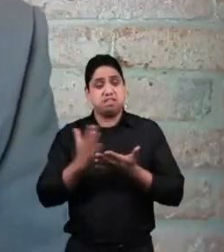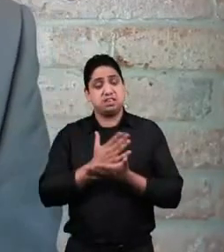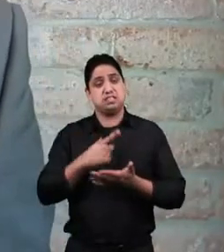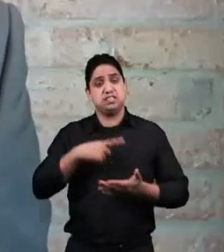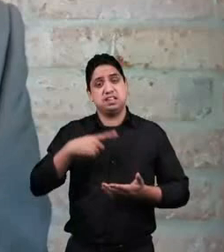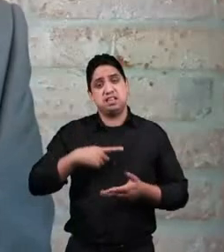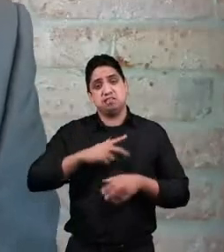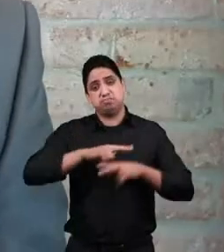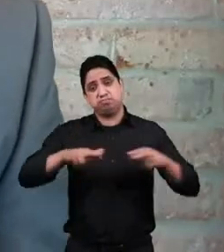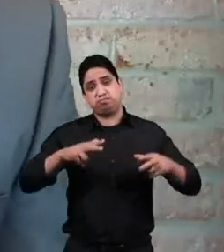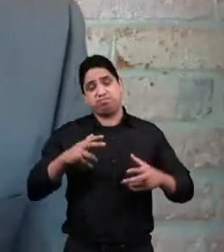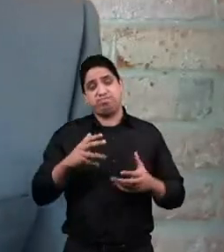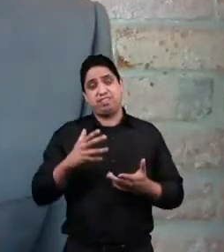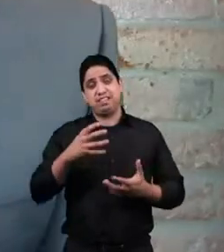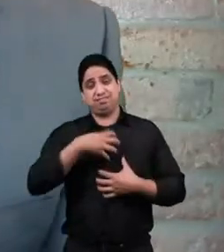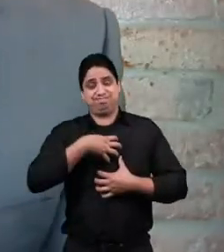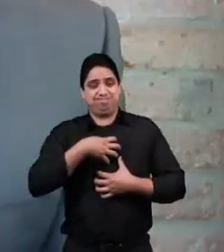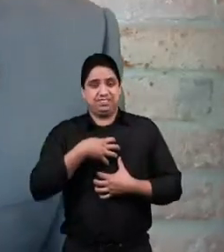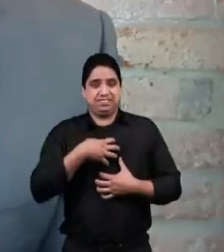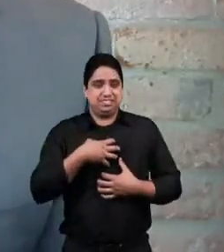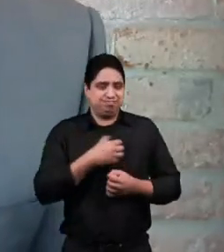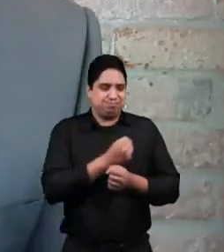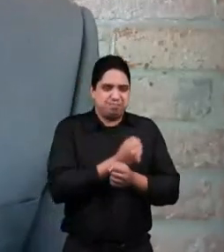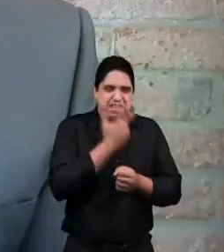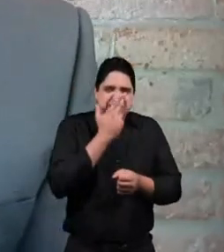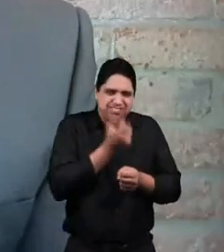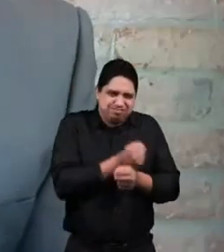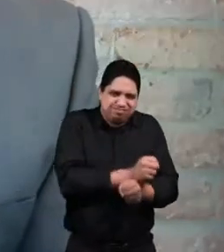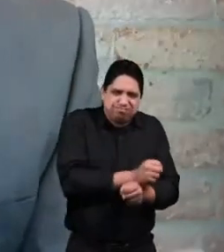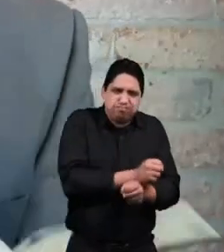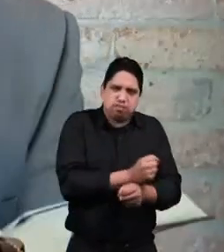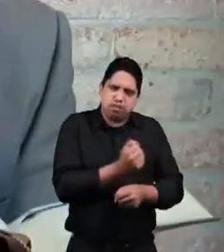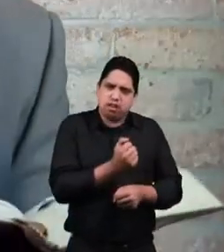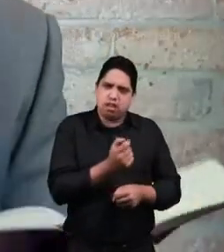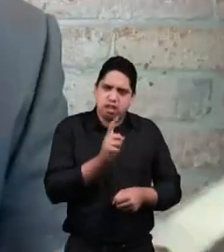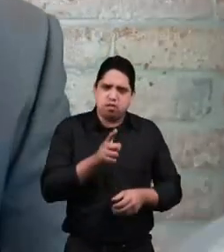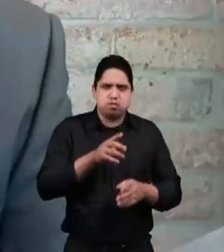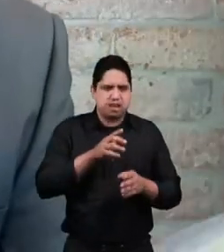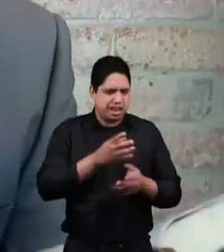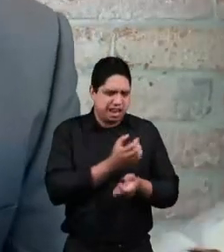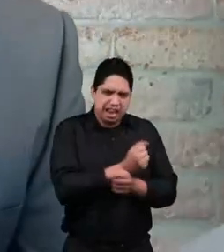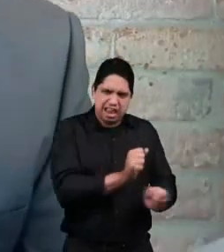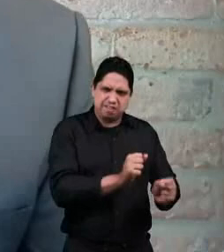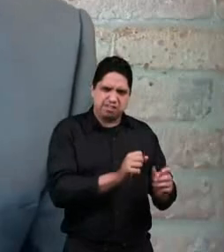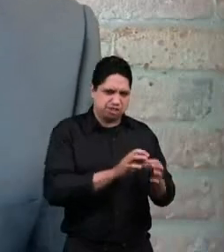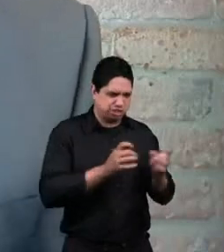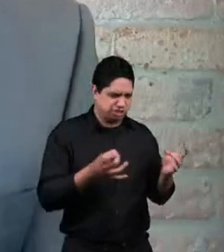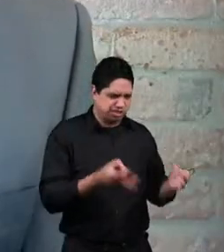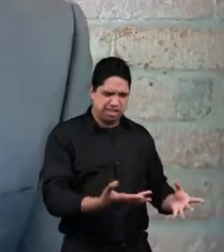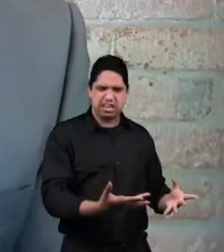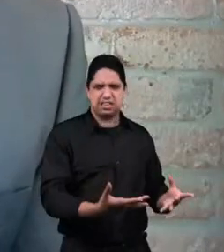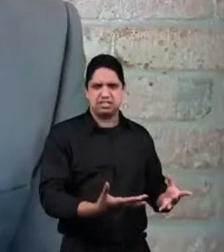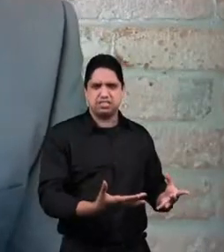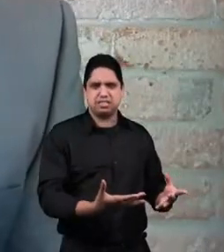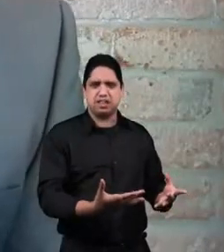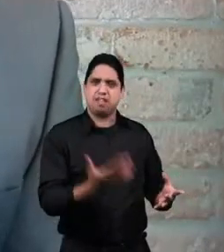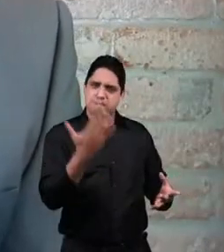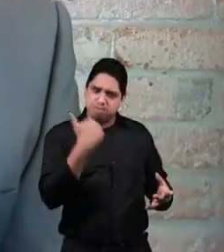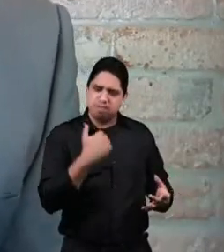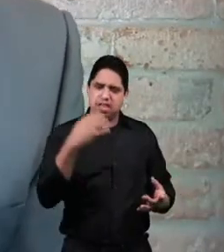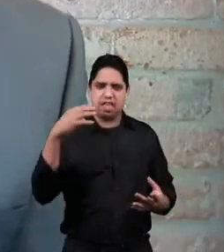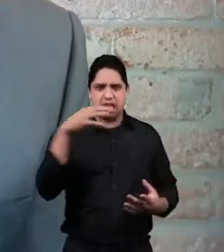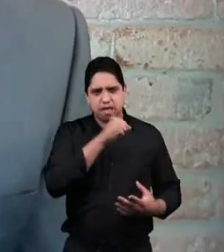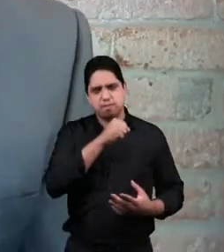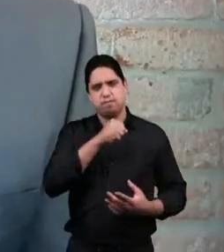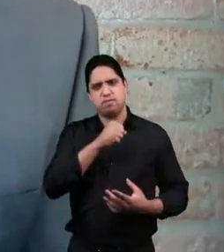traps you or what traps others, but this is the appeal. Remove these things from yourself